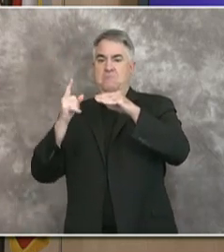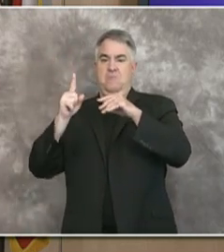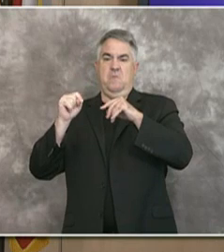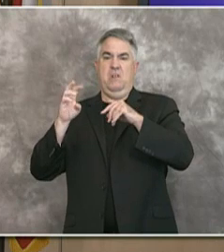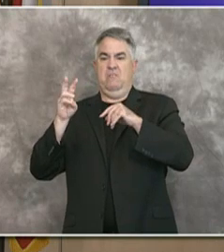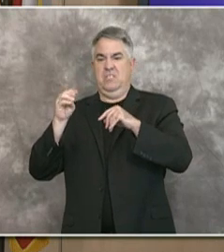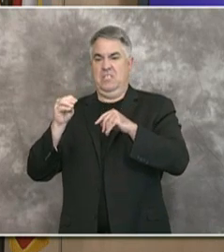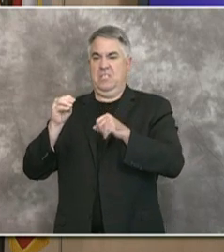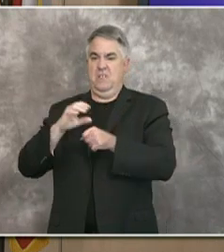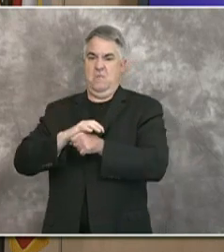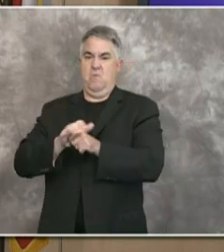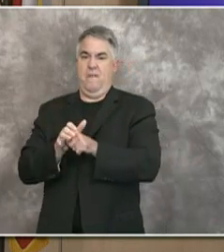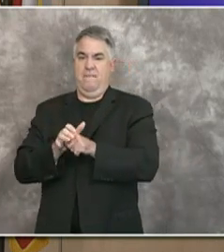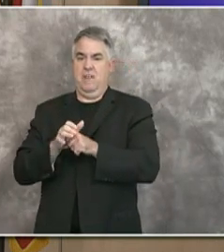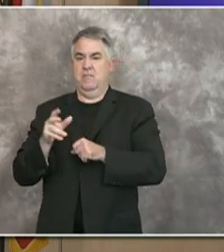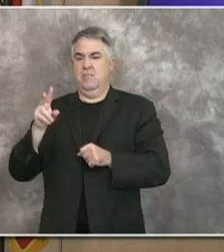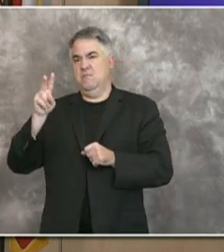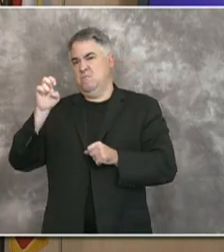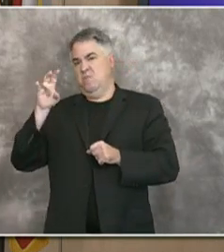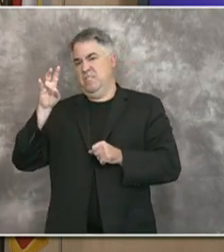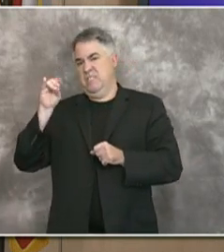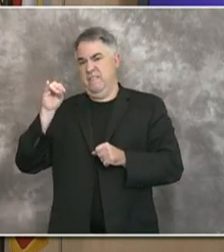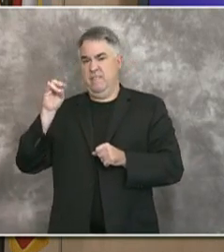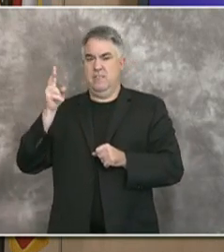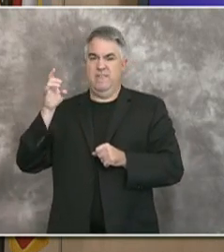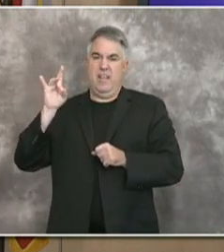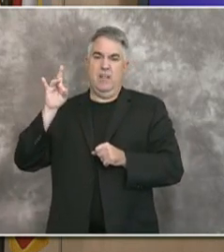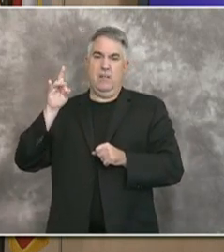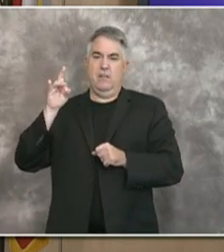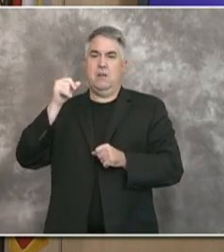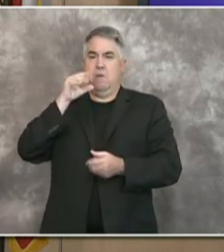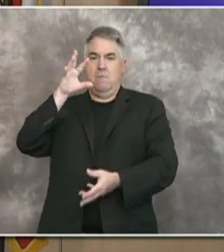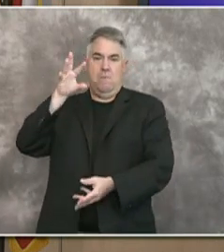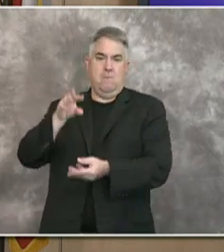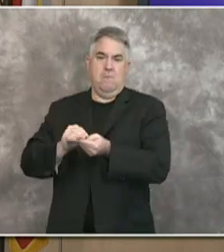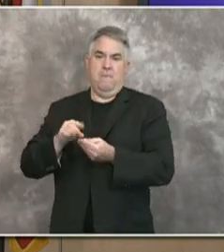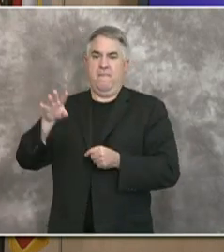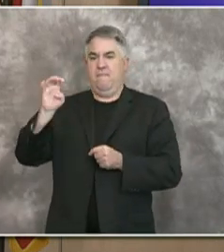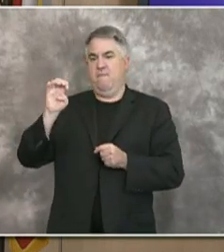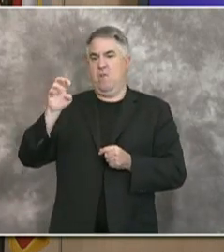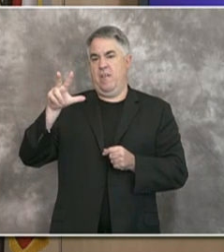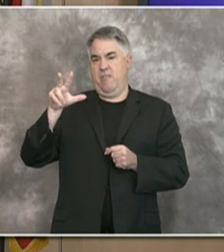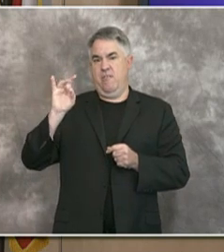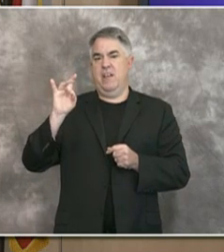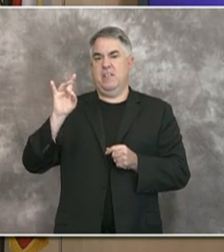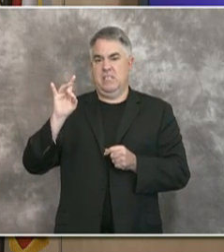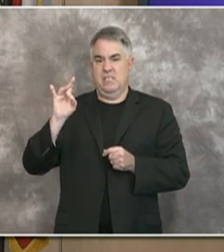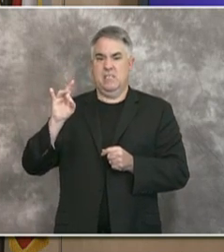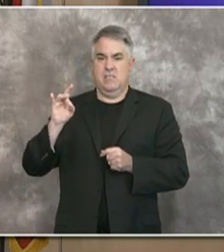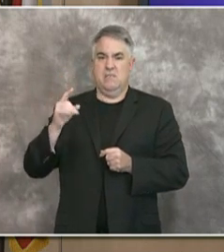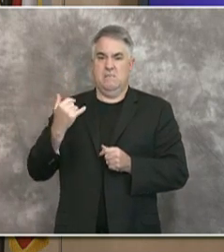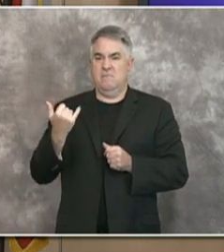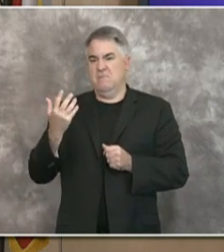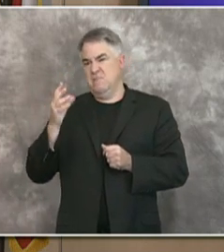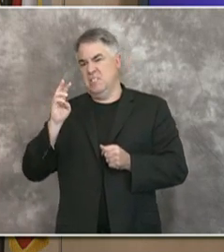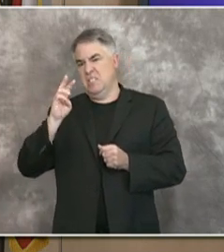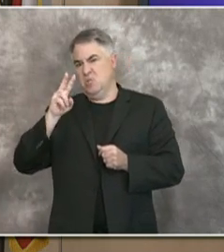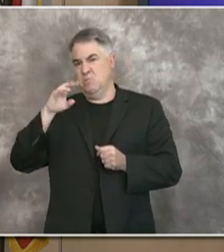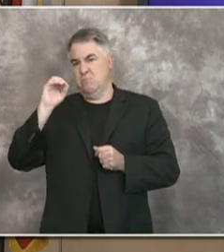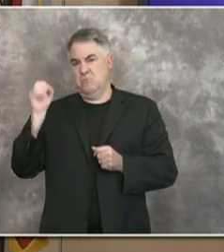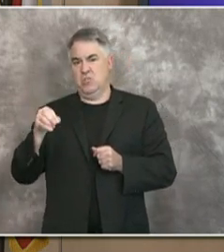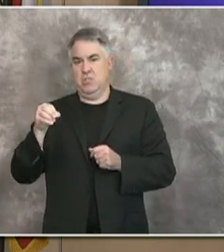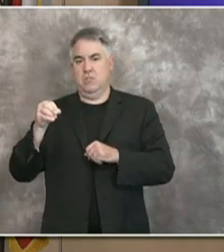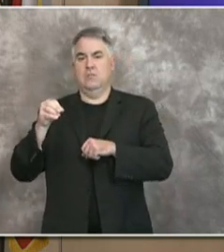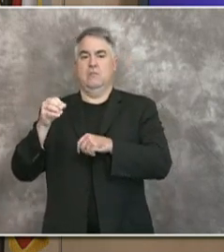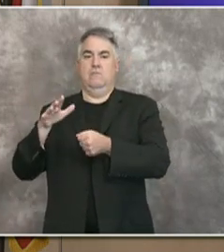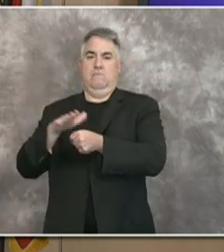278 non-COVID, puts us at 438, which puts us at about 62% of our area's ICU beds are